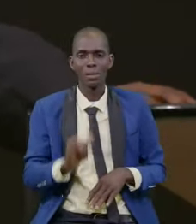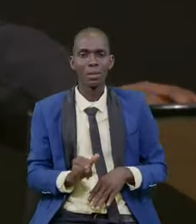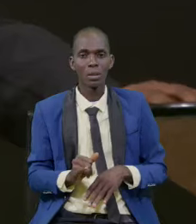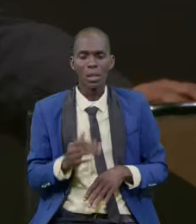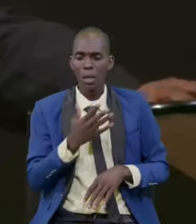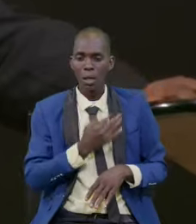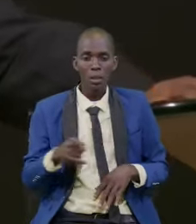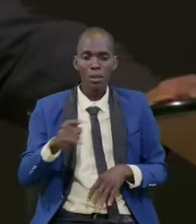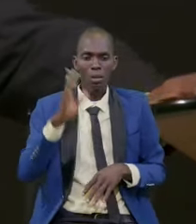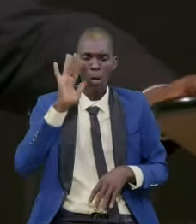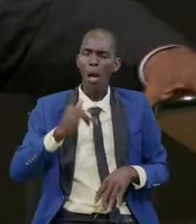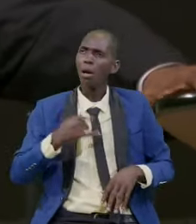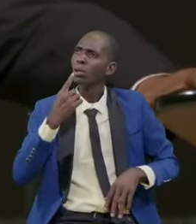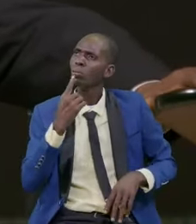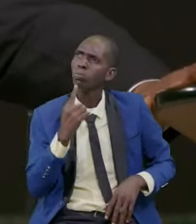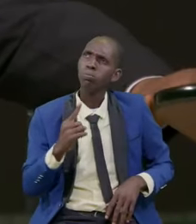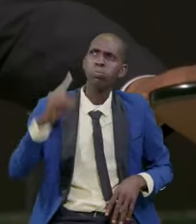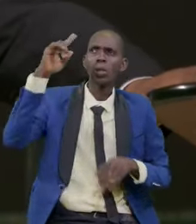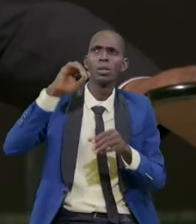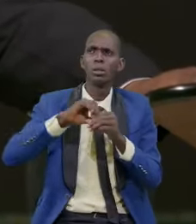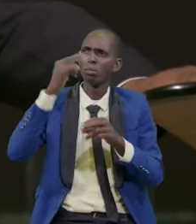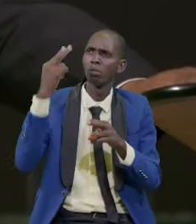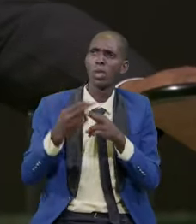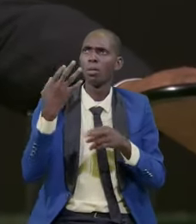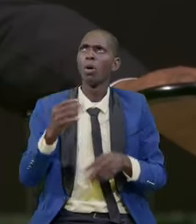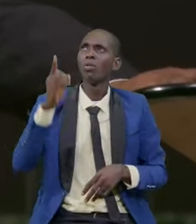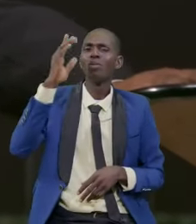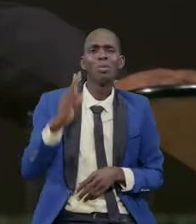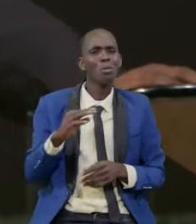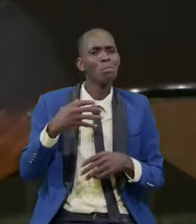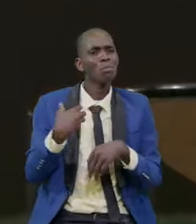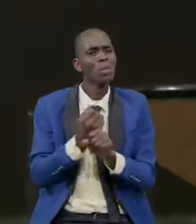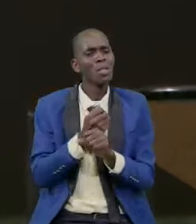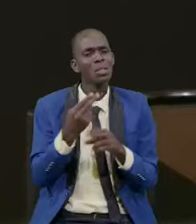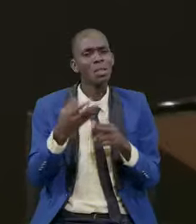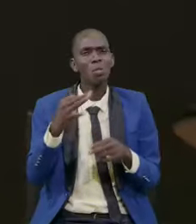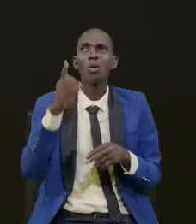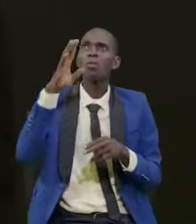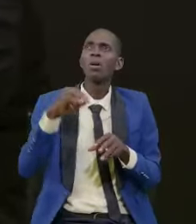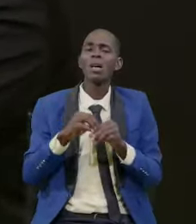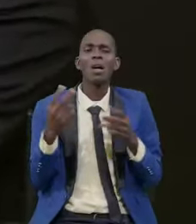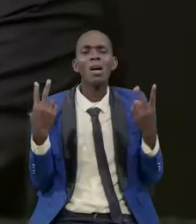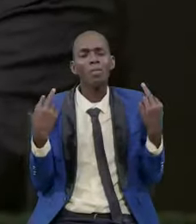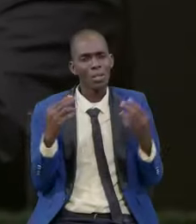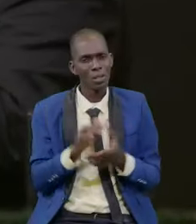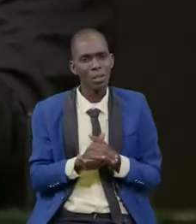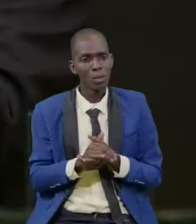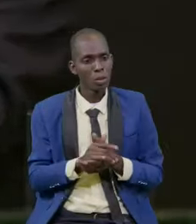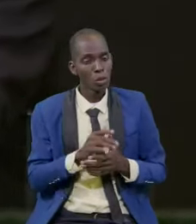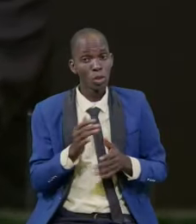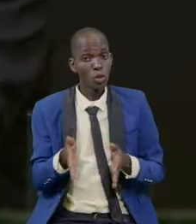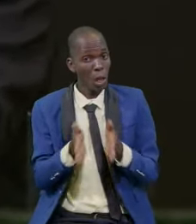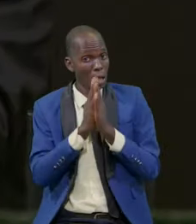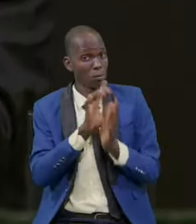of God and take the name of God in vain. Have you done this